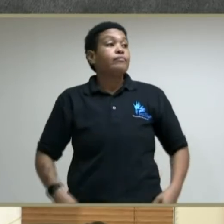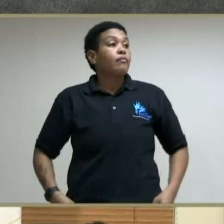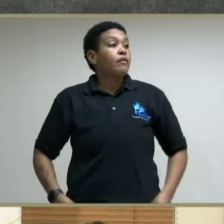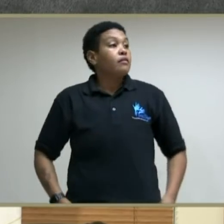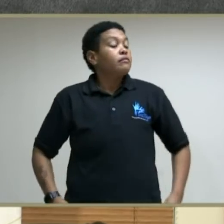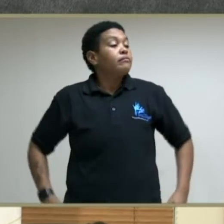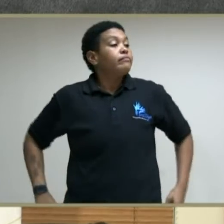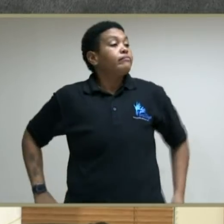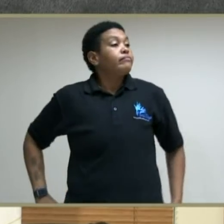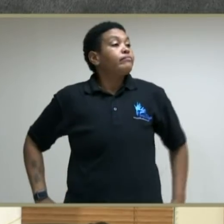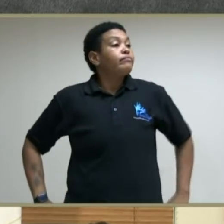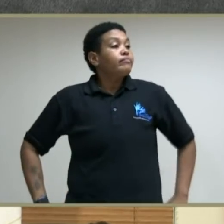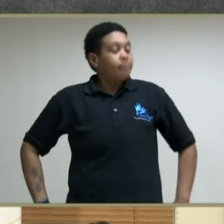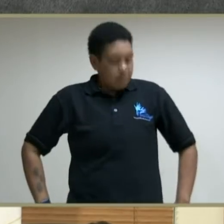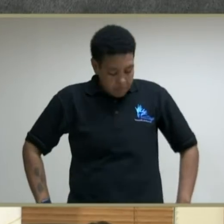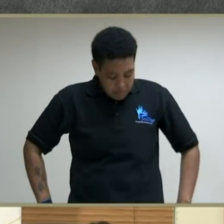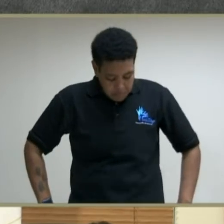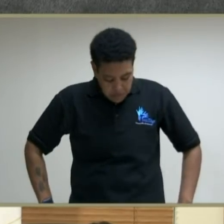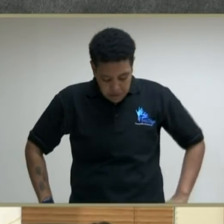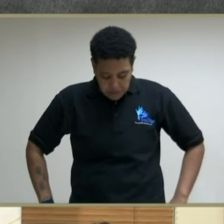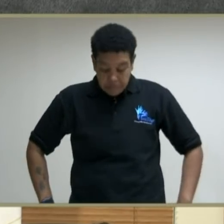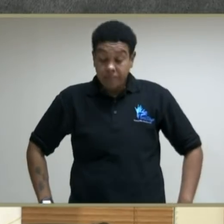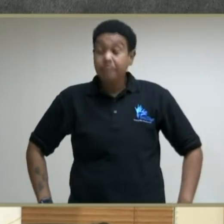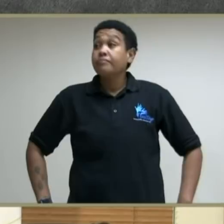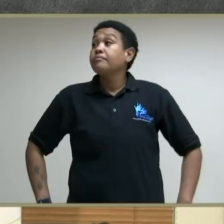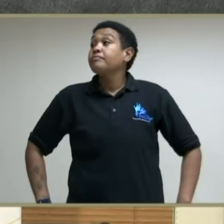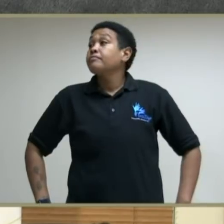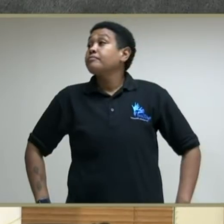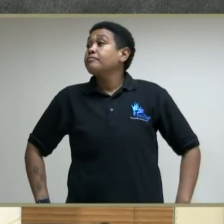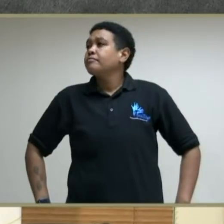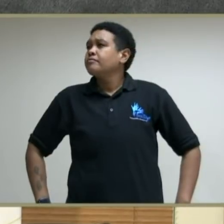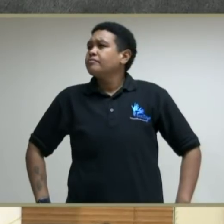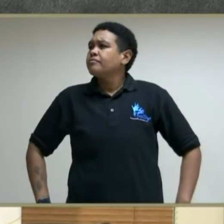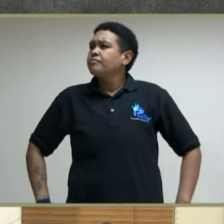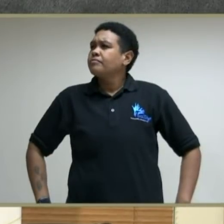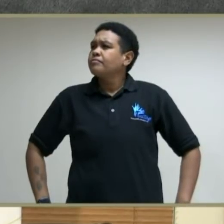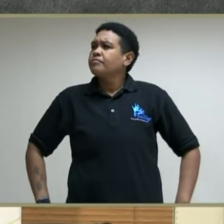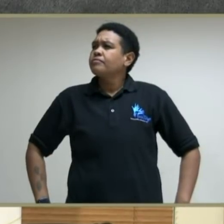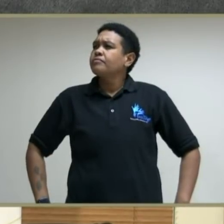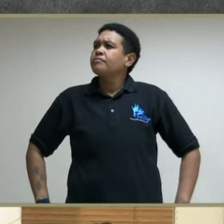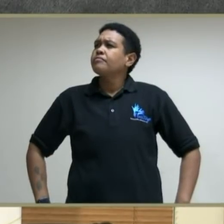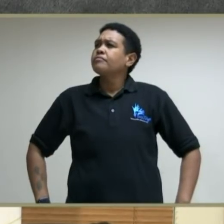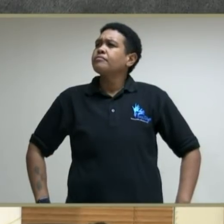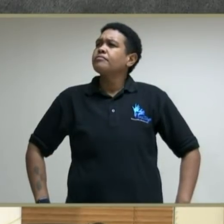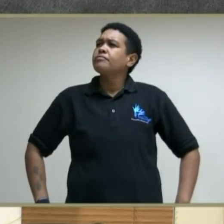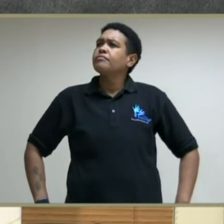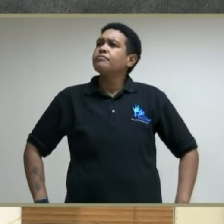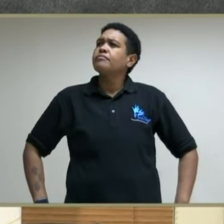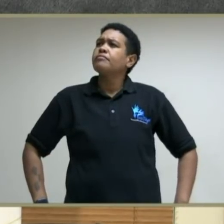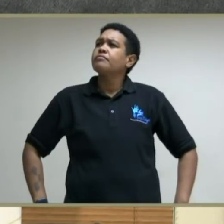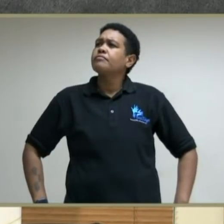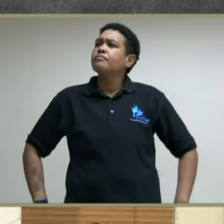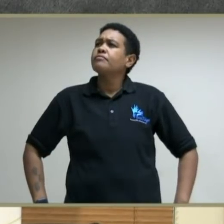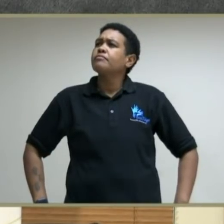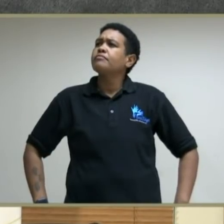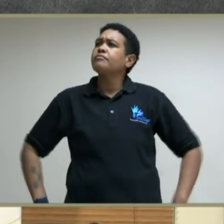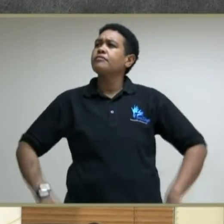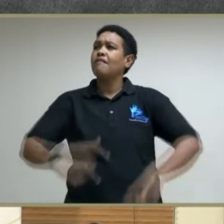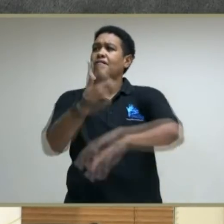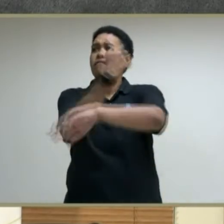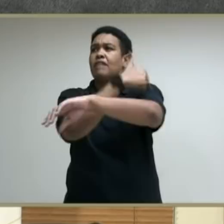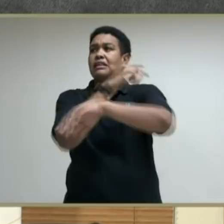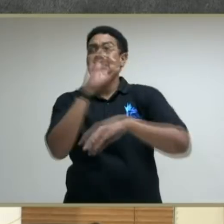In terms of vaccination, I'm very pleased to see that the 70 to 79 age group and the 60 to 69 age